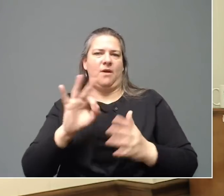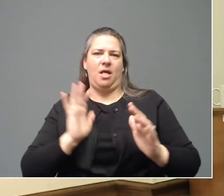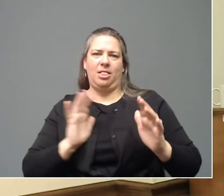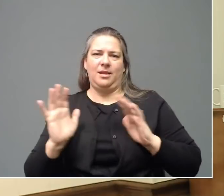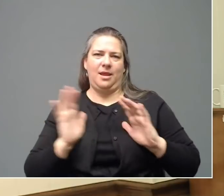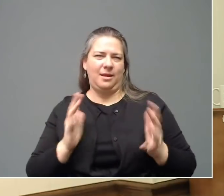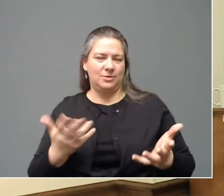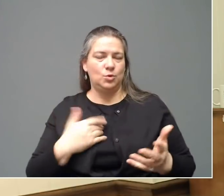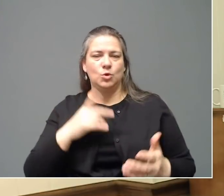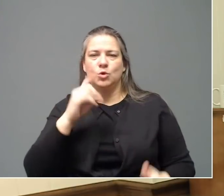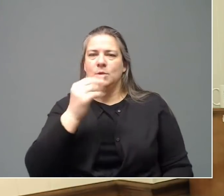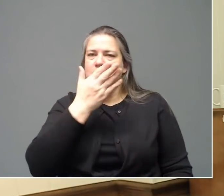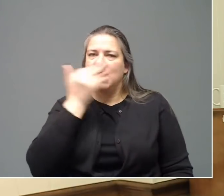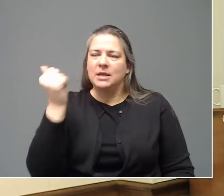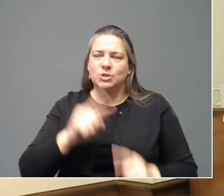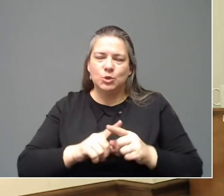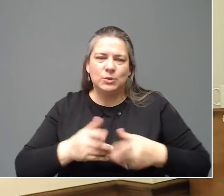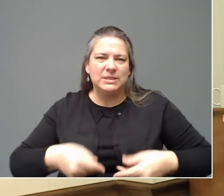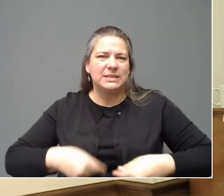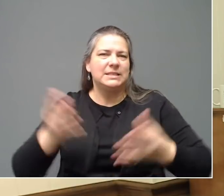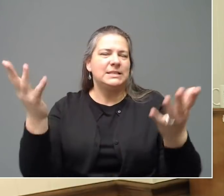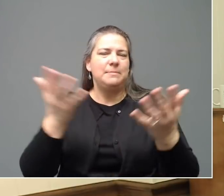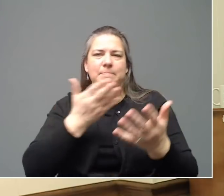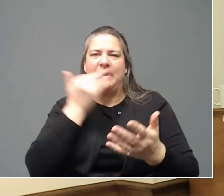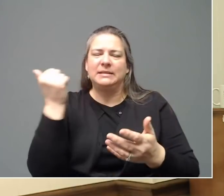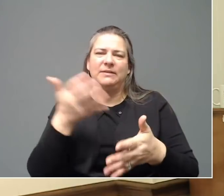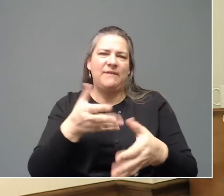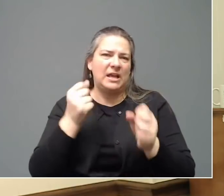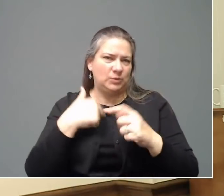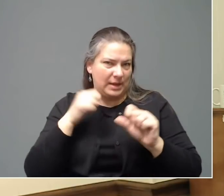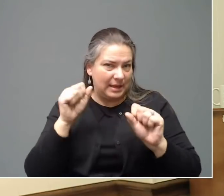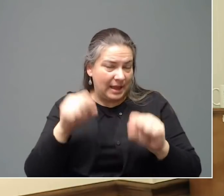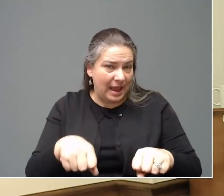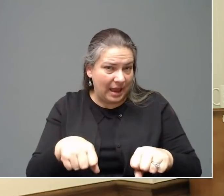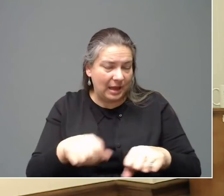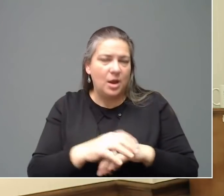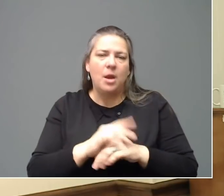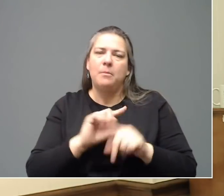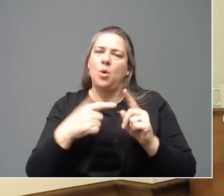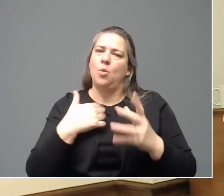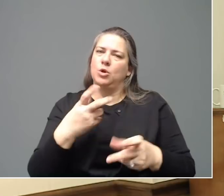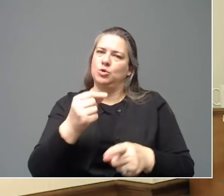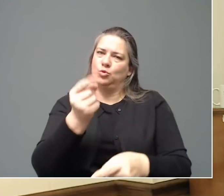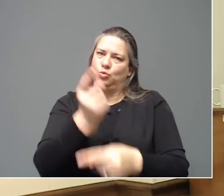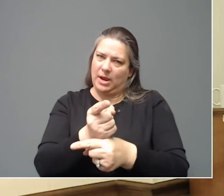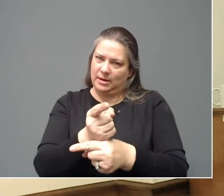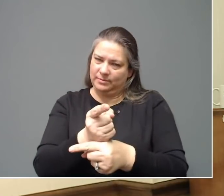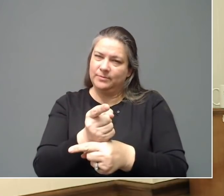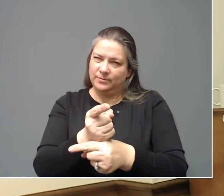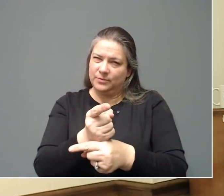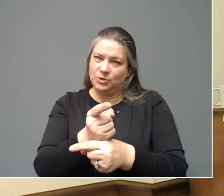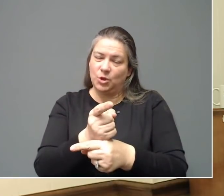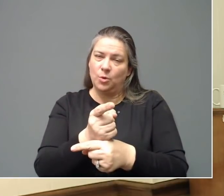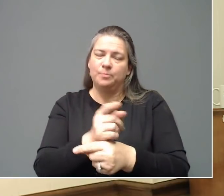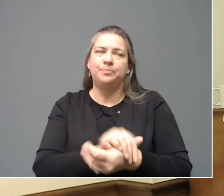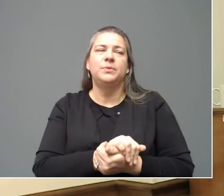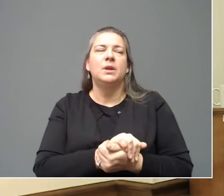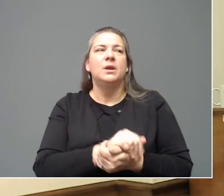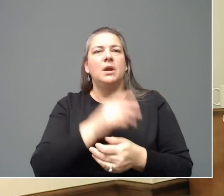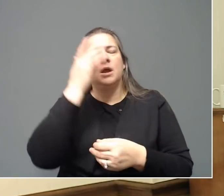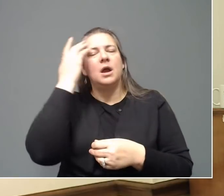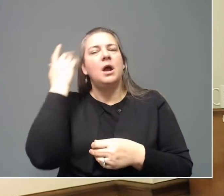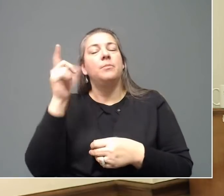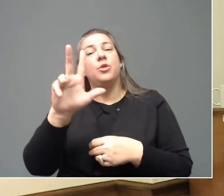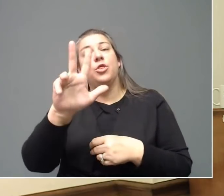to get this out as quickly as possible, but as accurately as possible. So short version is the 300